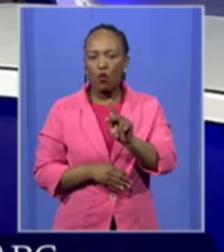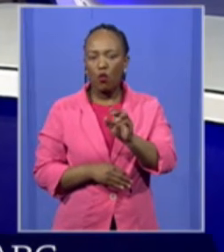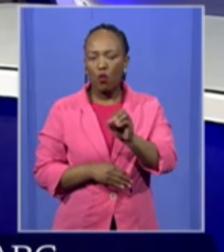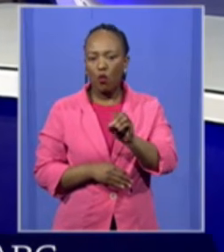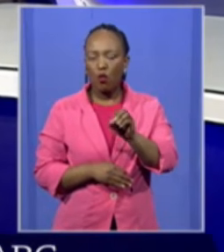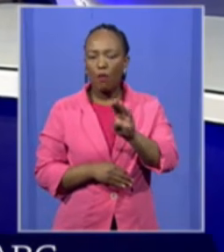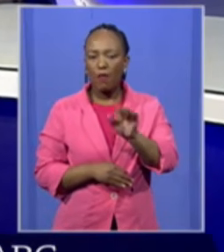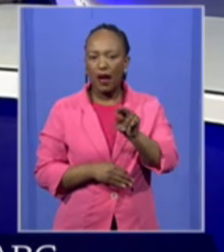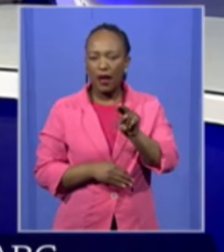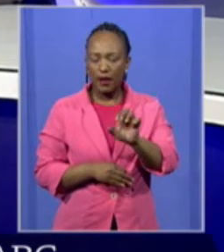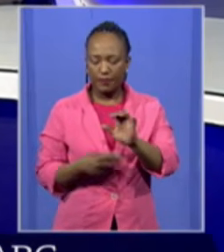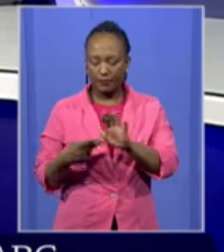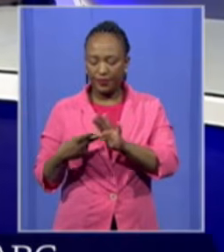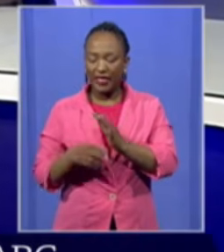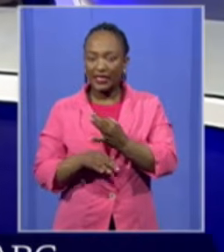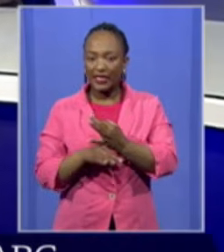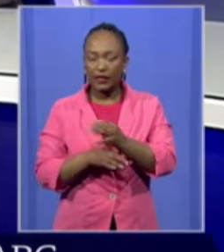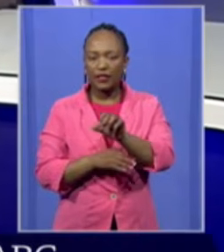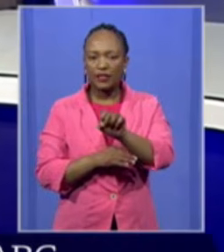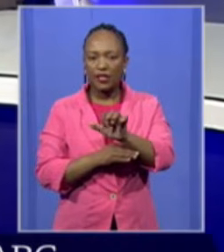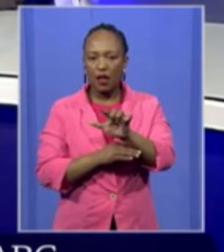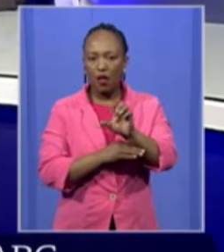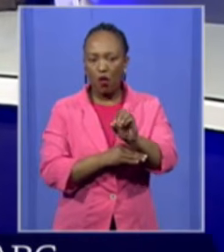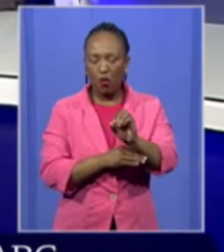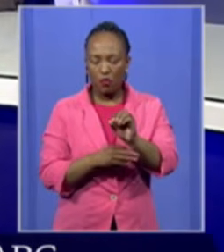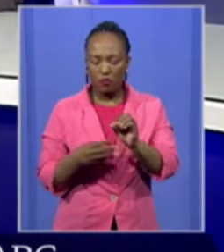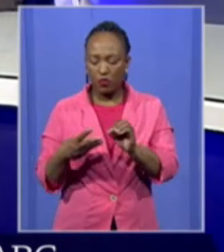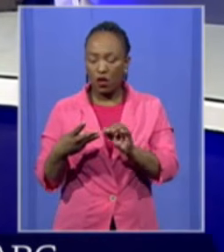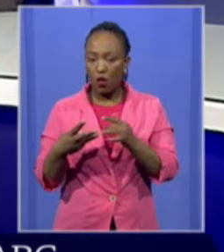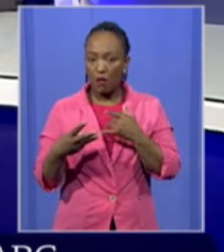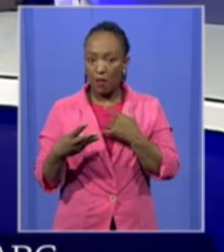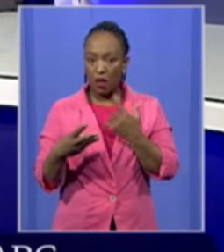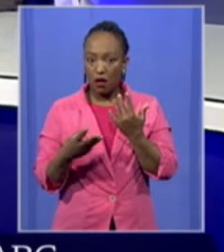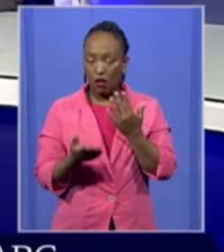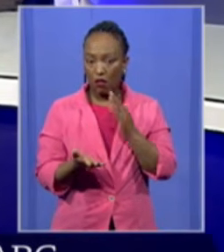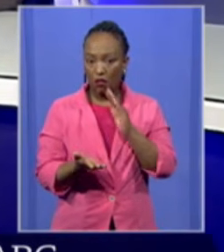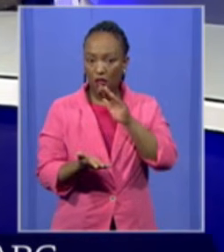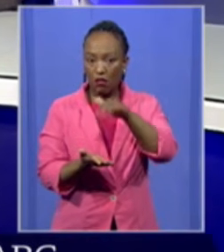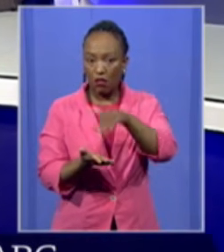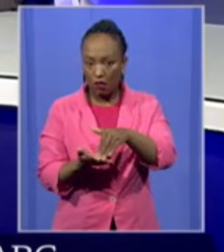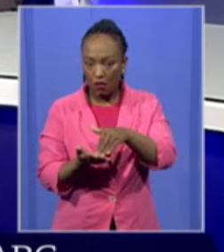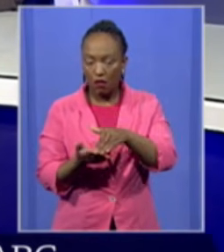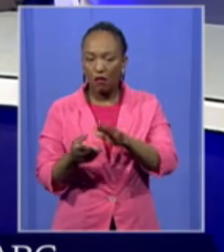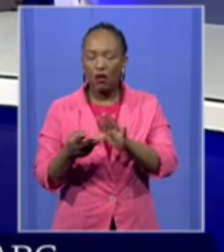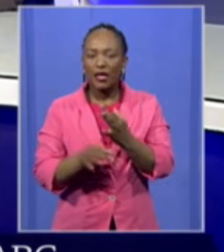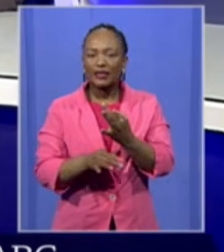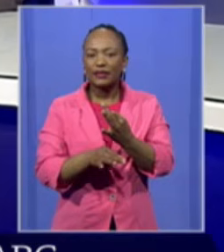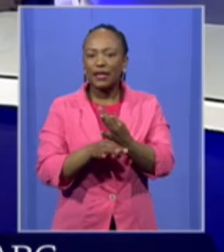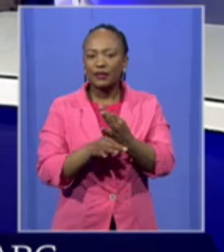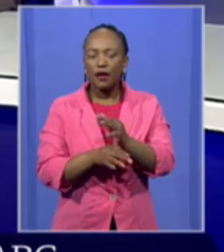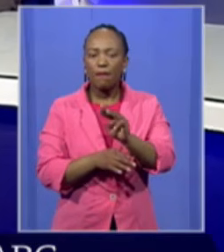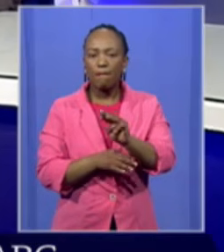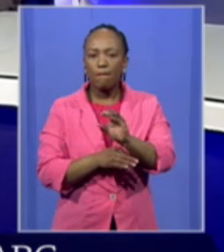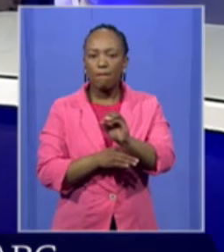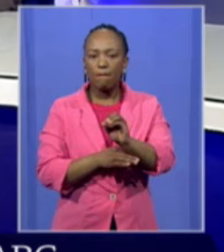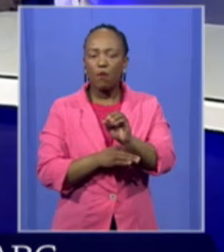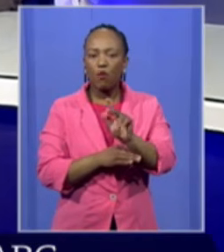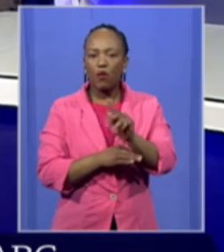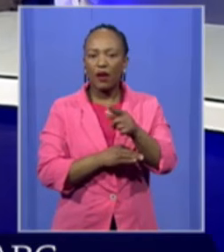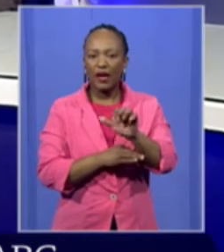Sello Letsoha, nna ke fihletse ho bontate Mokgethishale, bontate Polao